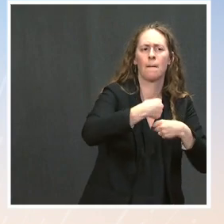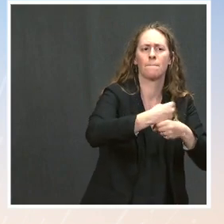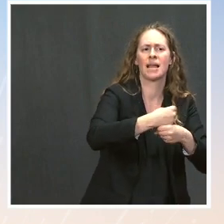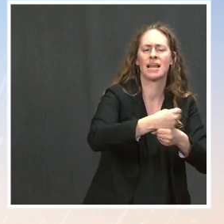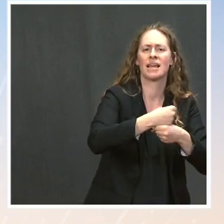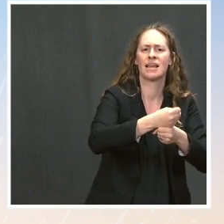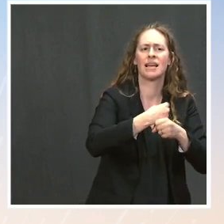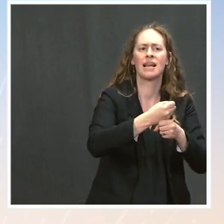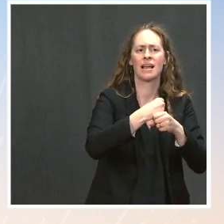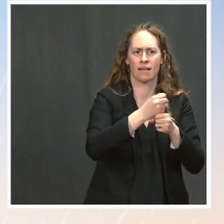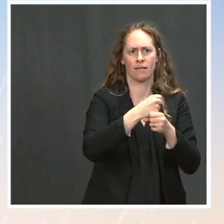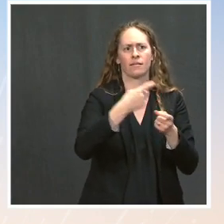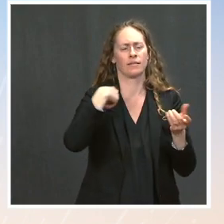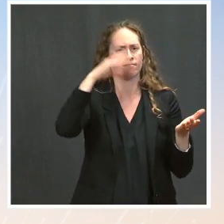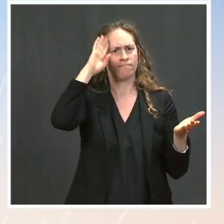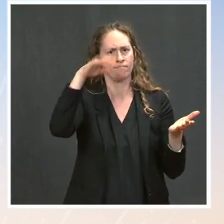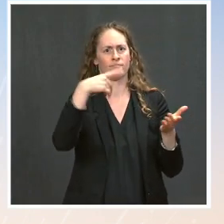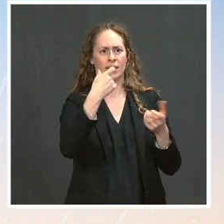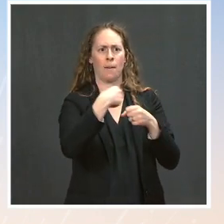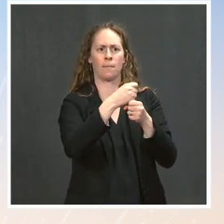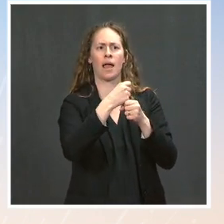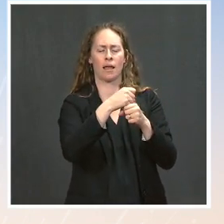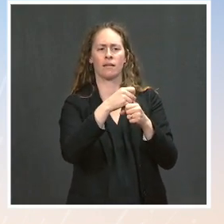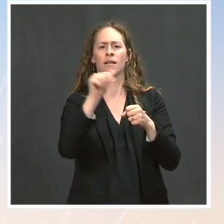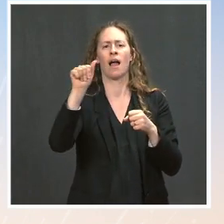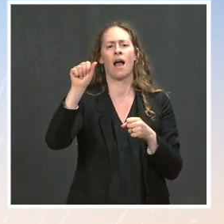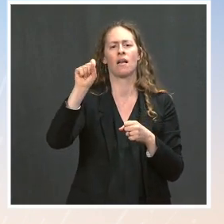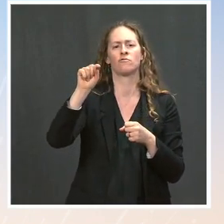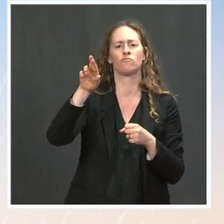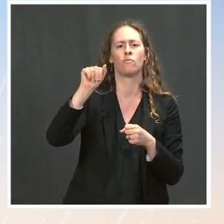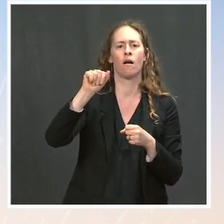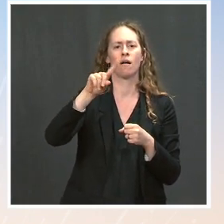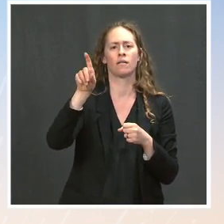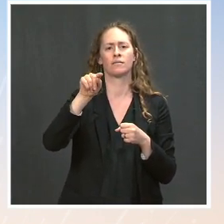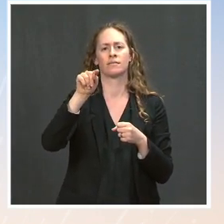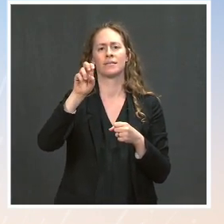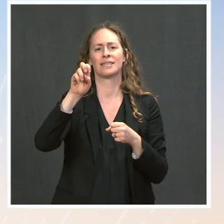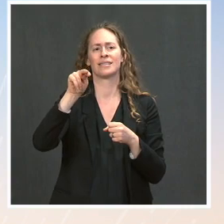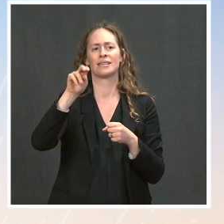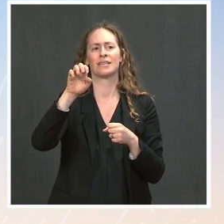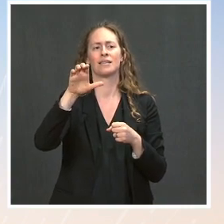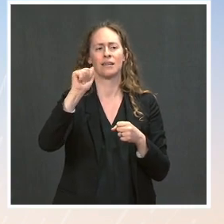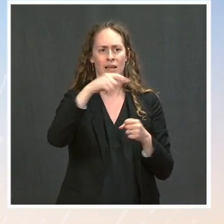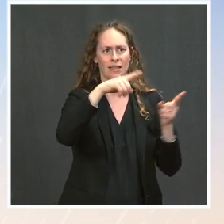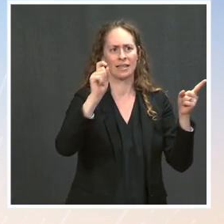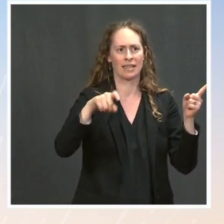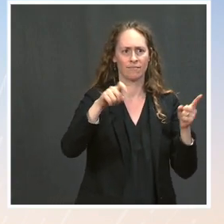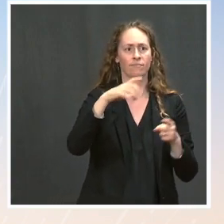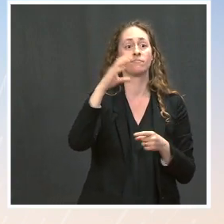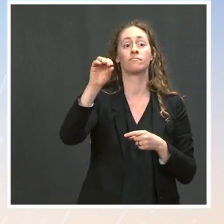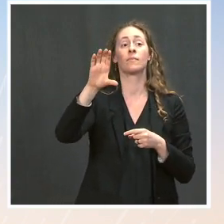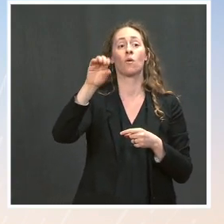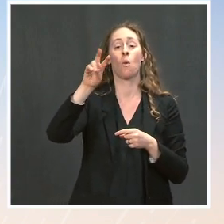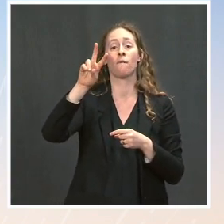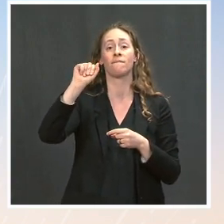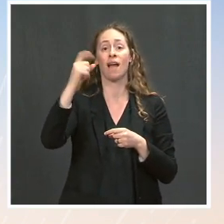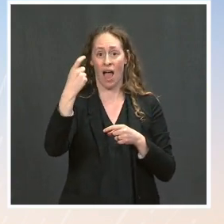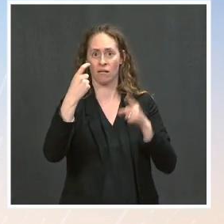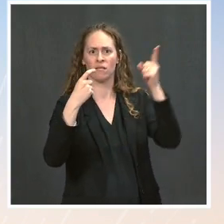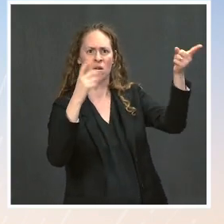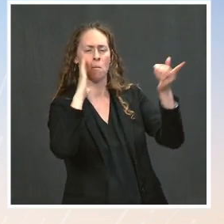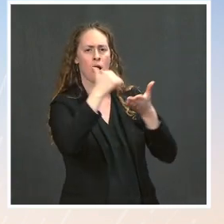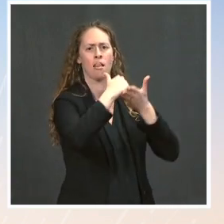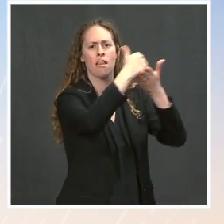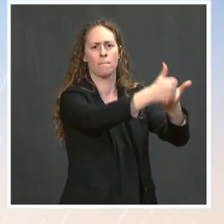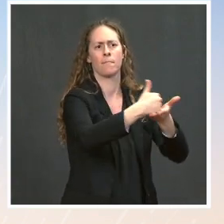raw materials for the production of AstraZeneca, Covishield vaccine at Serum Institute of India. I know some of these have been announced, but that's just a little bit of